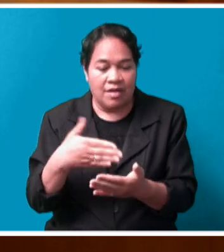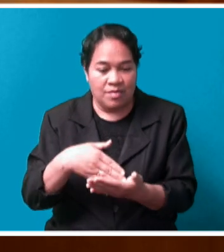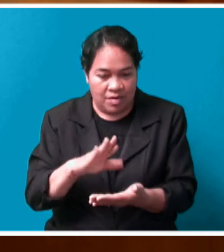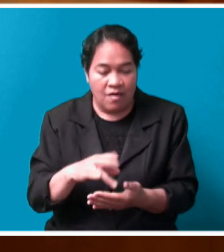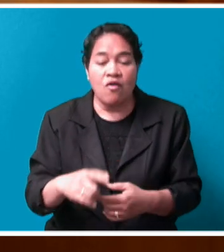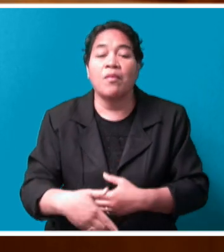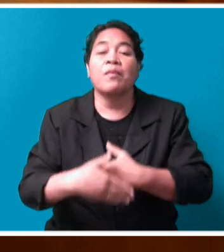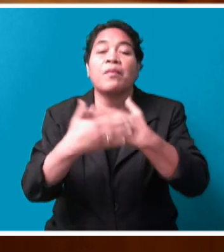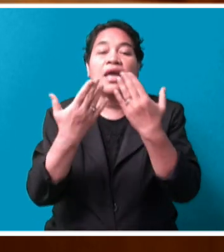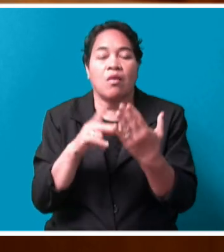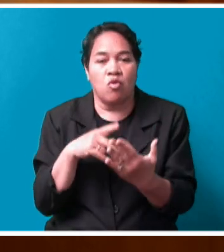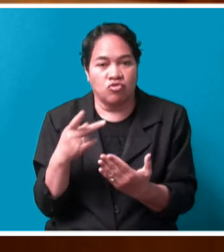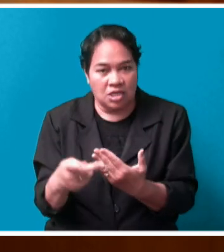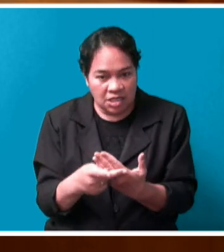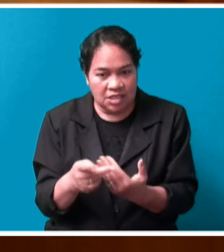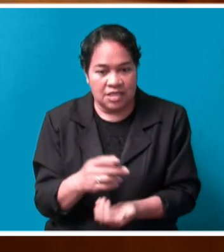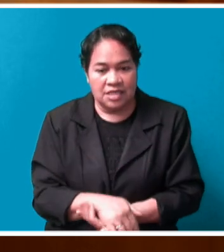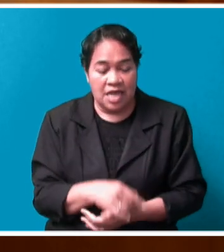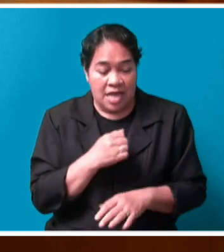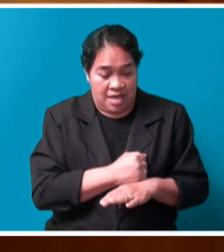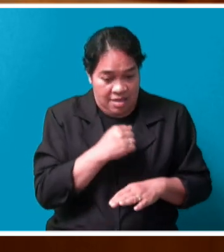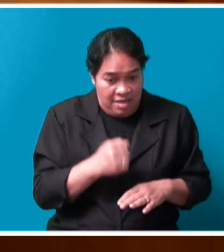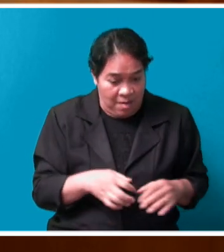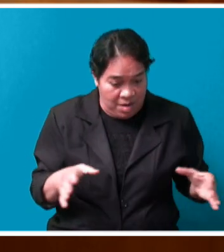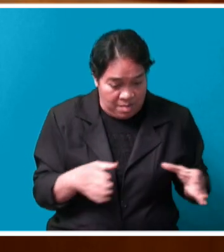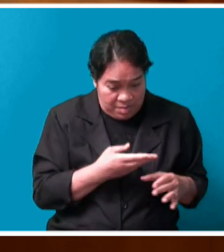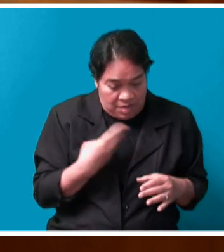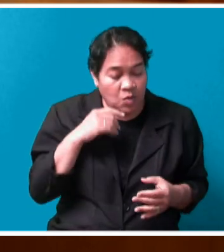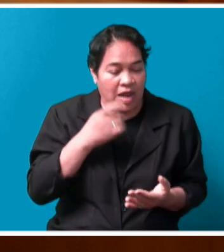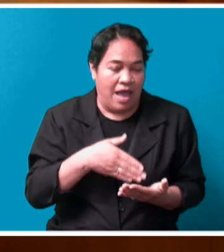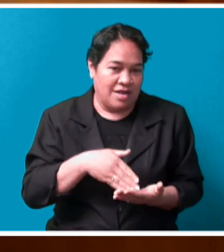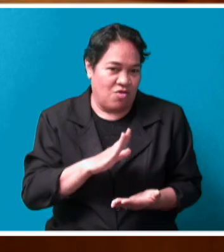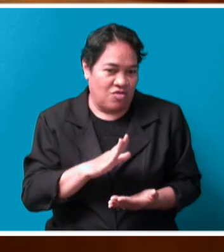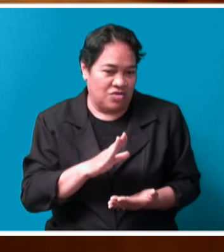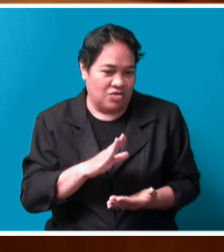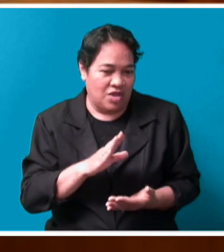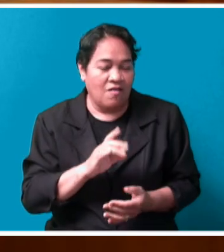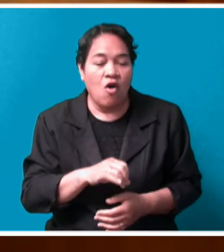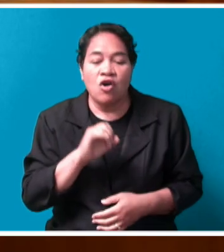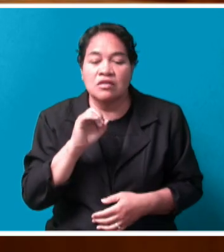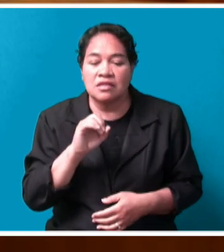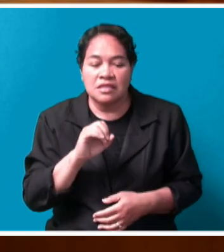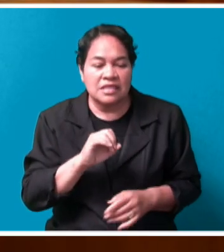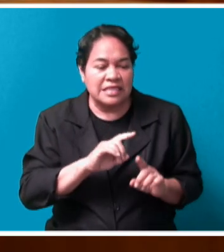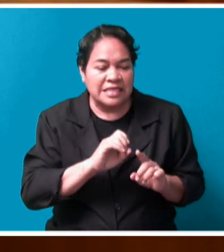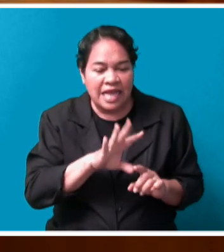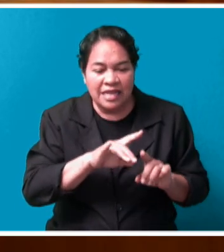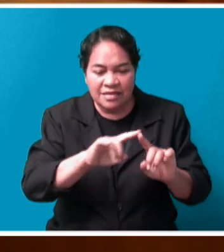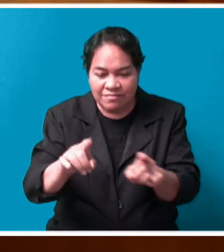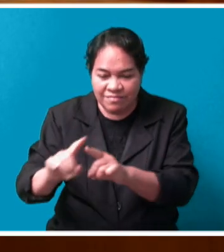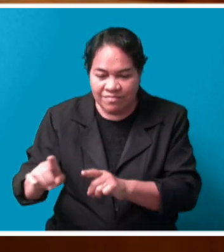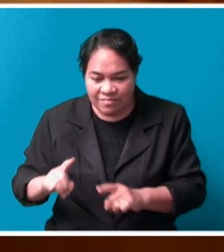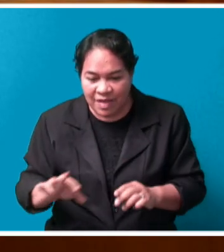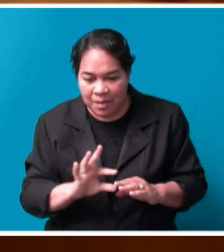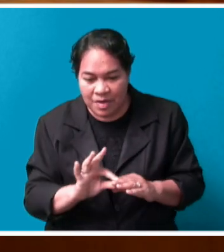projects. Cabinet endorsed their implementation for 10 pilot ministries and agencies for